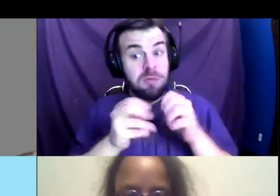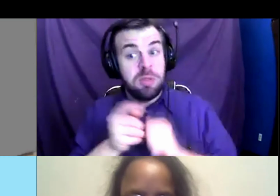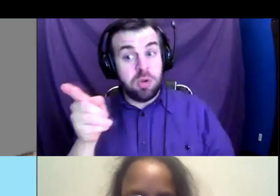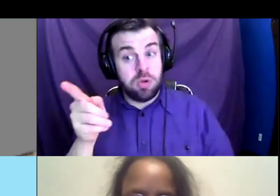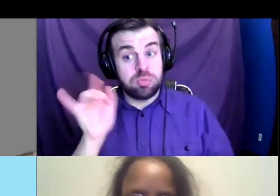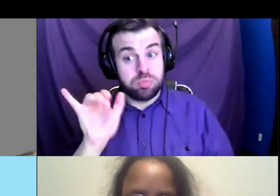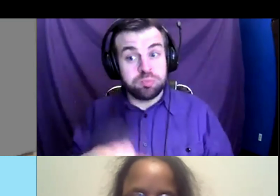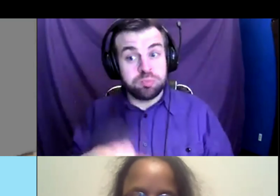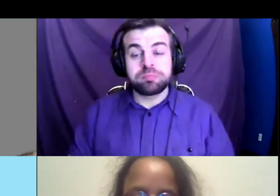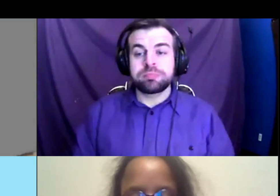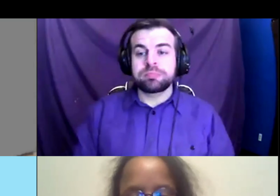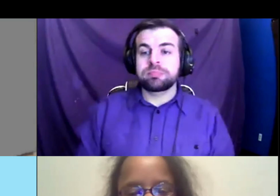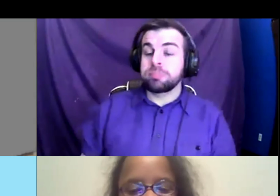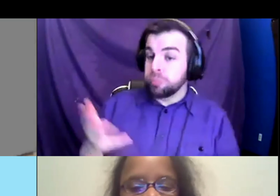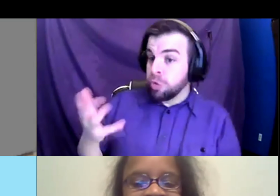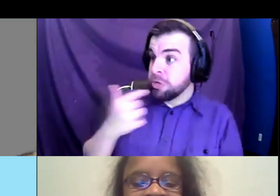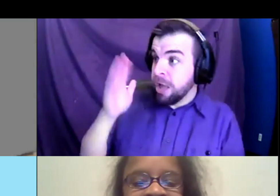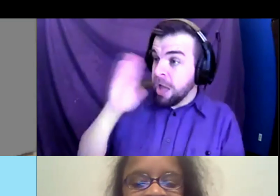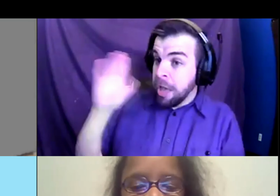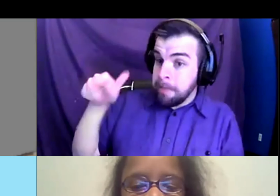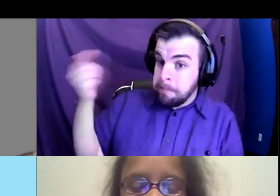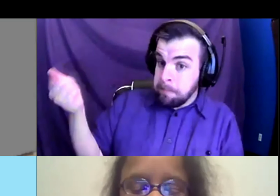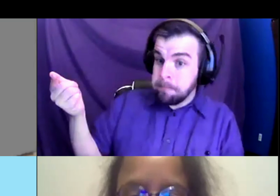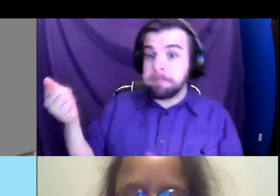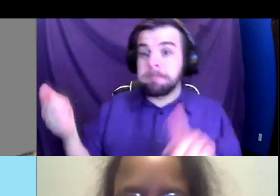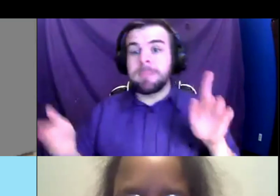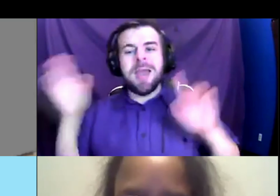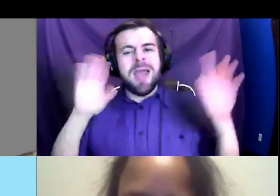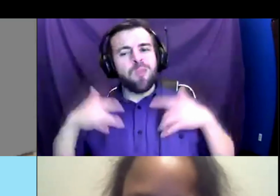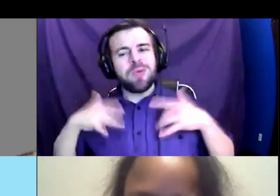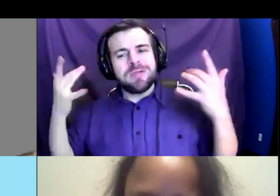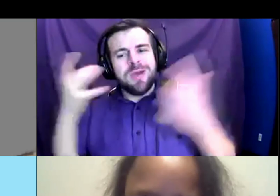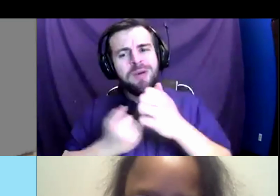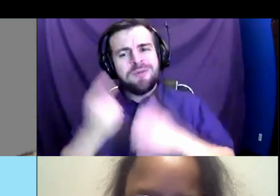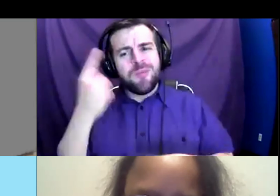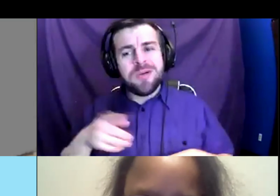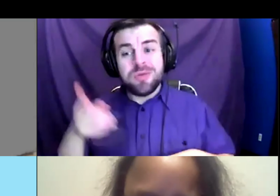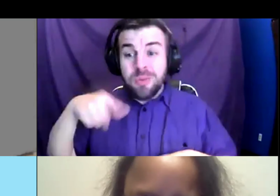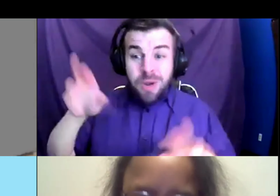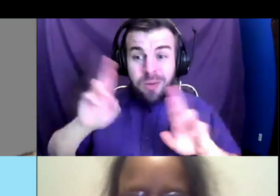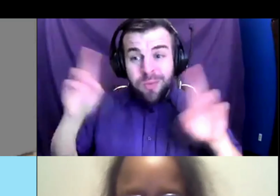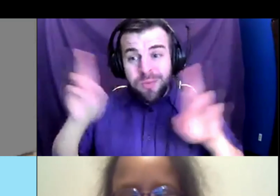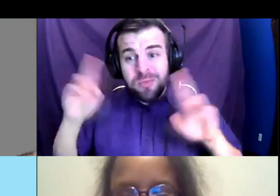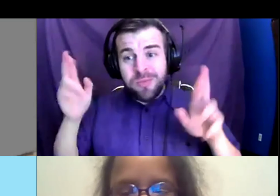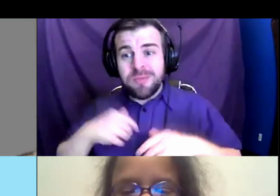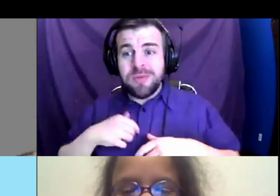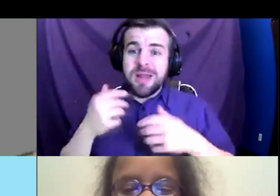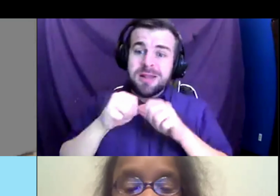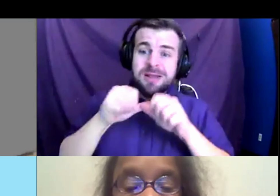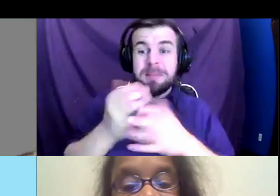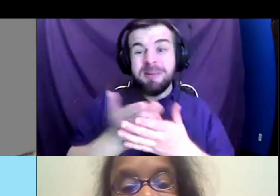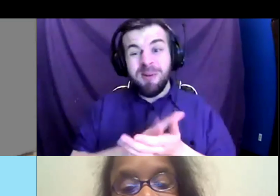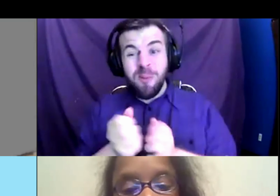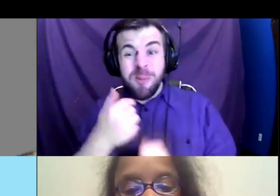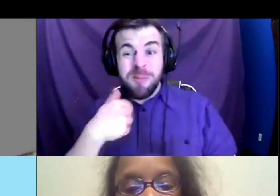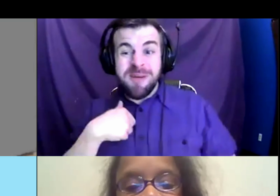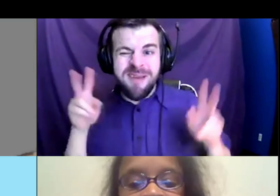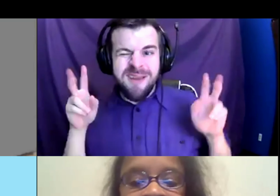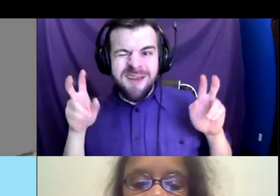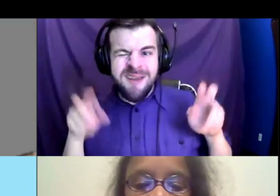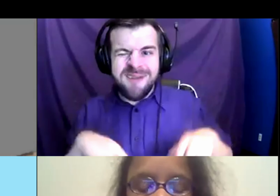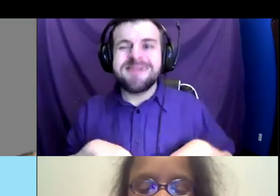Marci, you want to say hi to everybody? Hey, what's up, everybody? Y'all ready to keep it cooking with me? All right, I got some